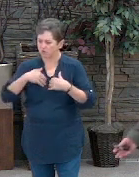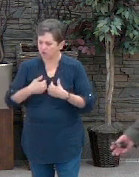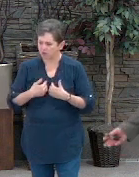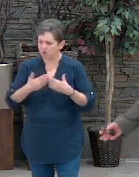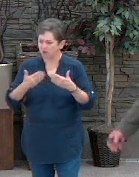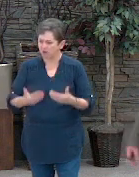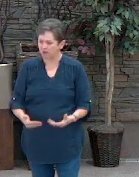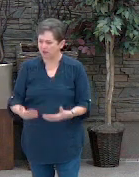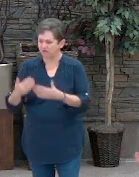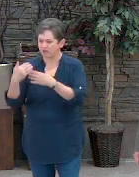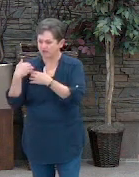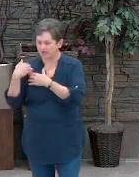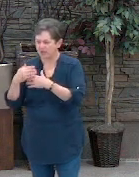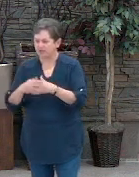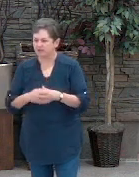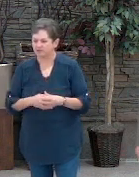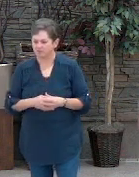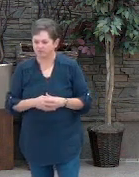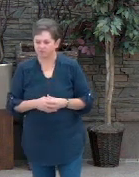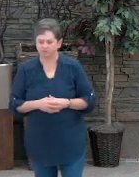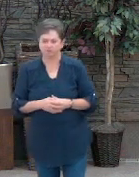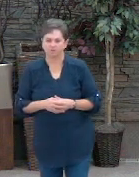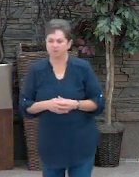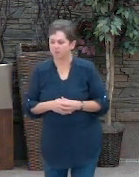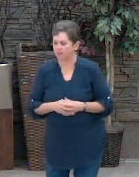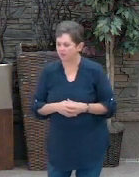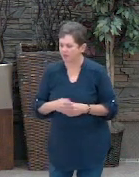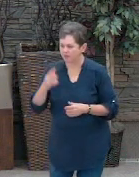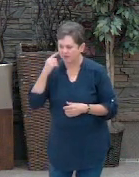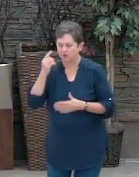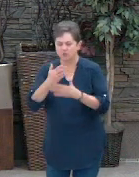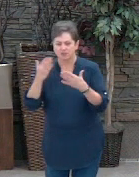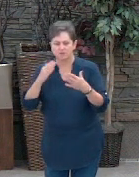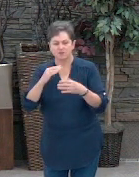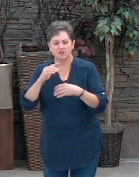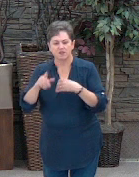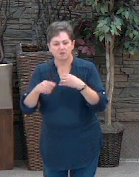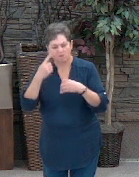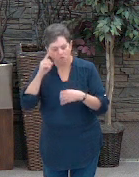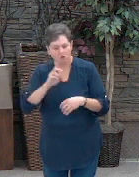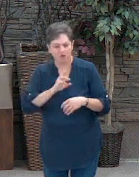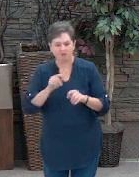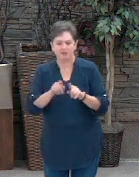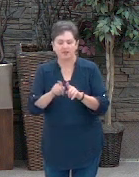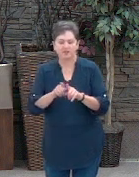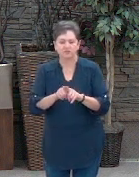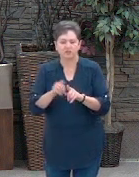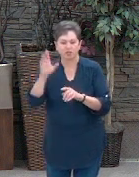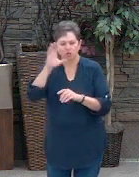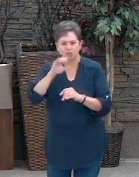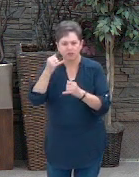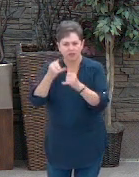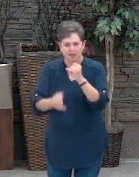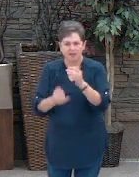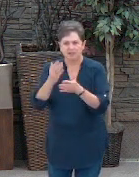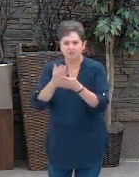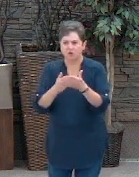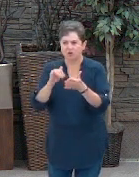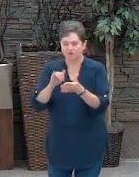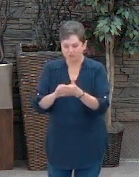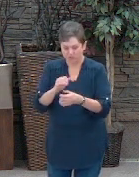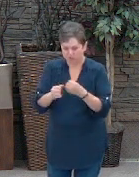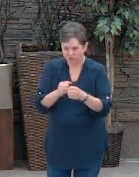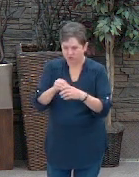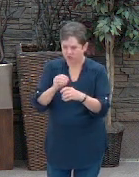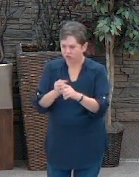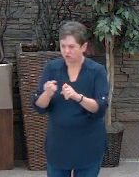you rest. I think there's something for us as we look to the last part of this year and to next